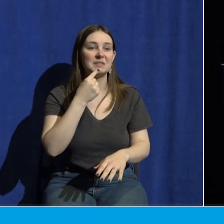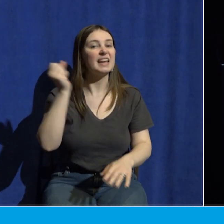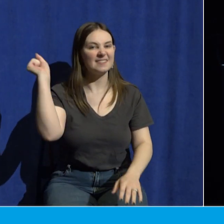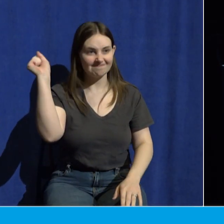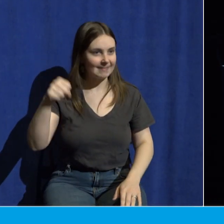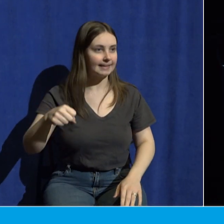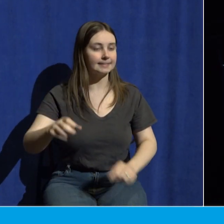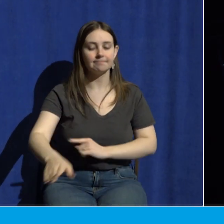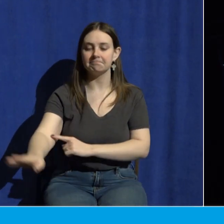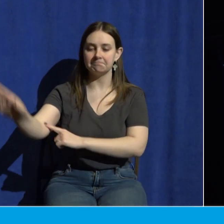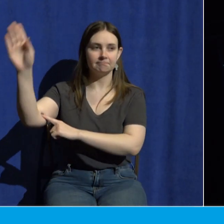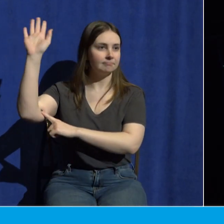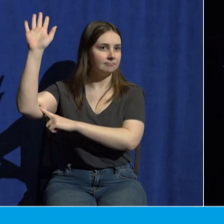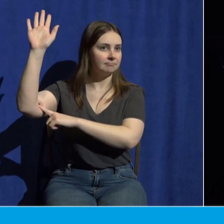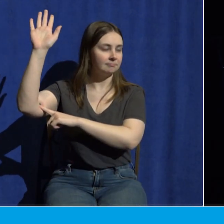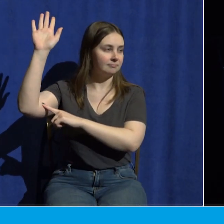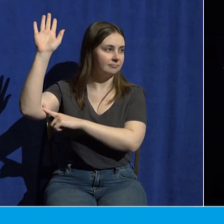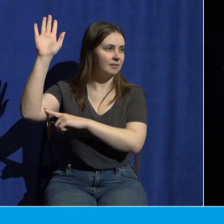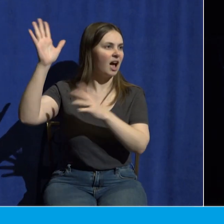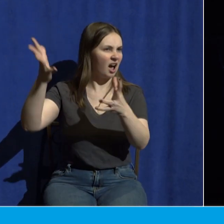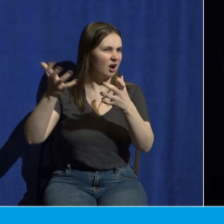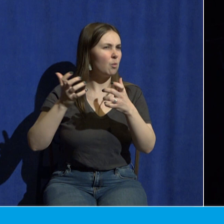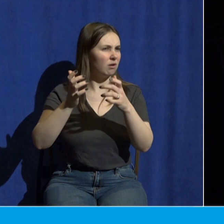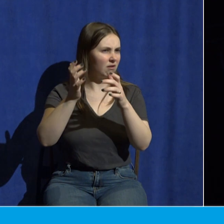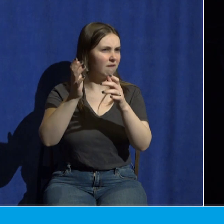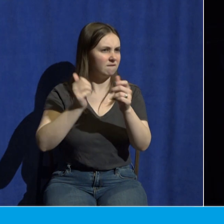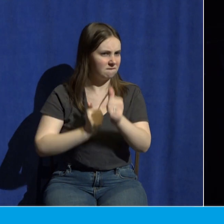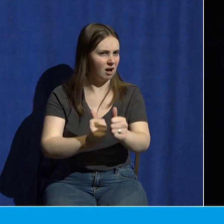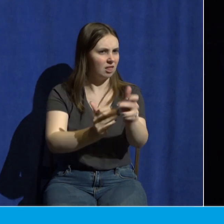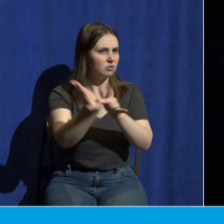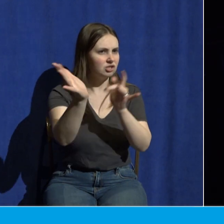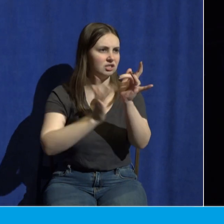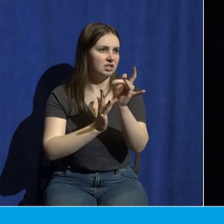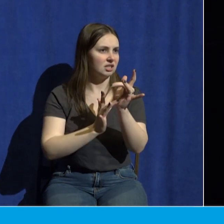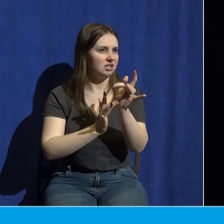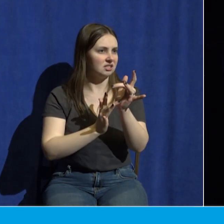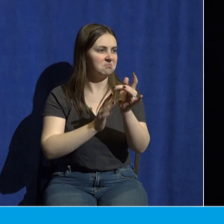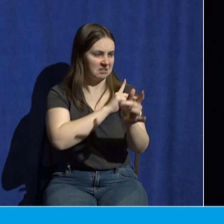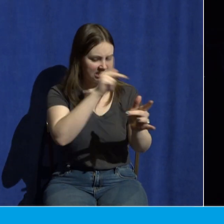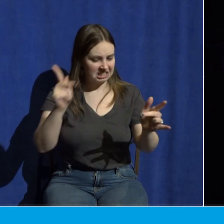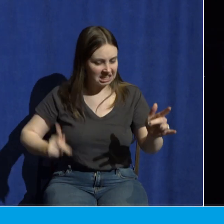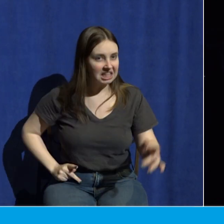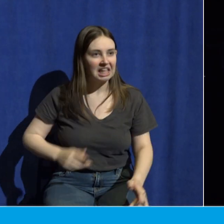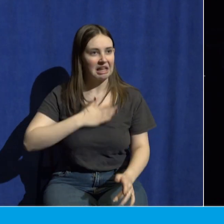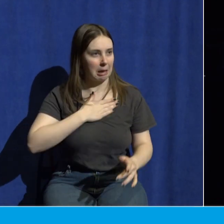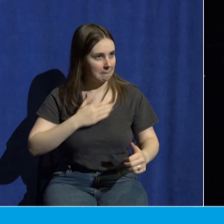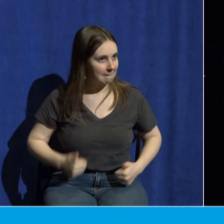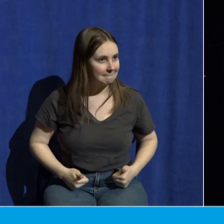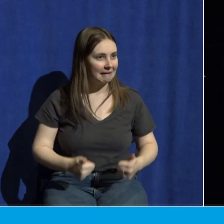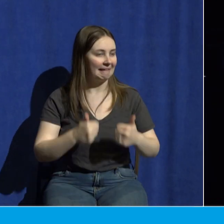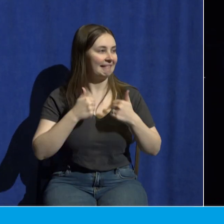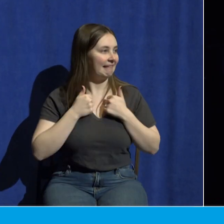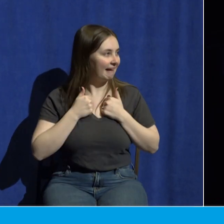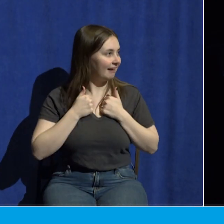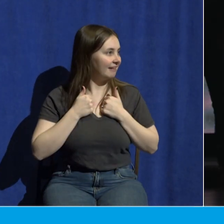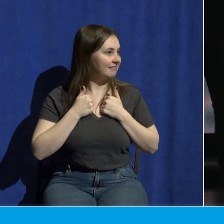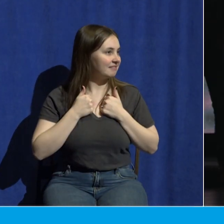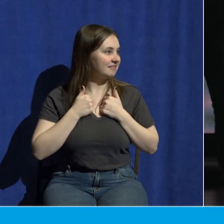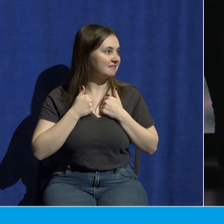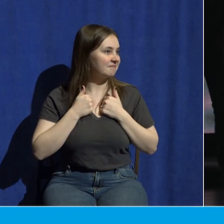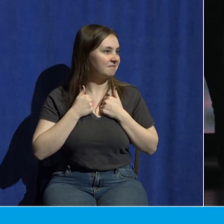put a stake in the ground and follow Jesus as King of my life. I come back to Jesus as King. Amen.